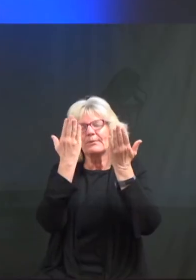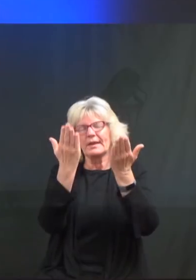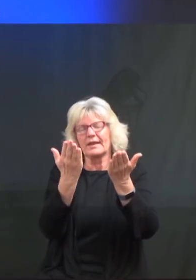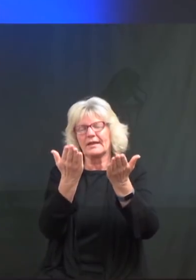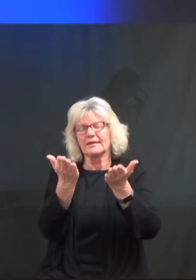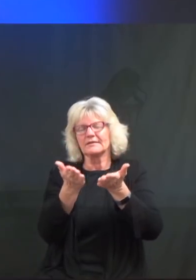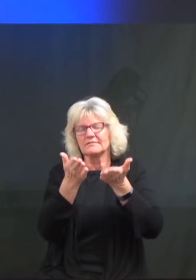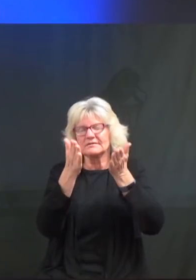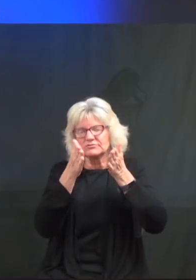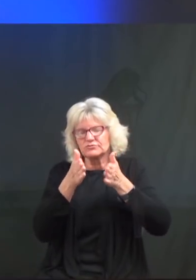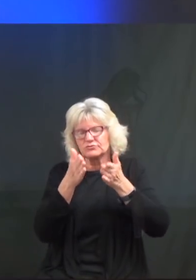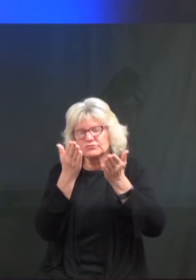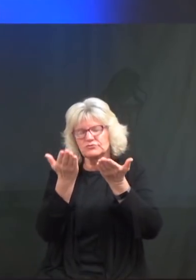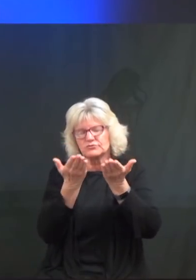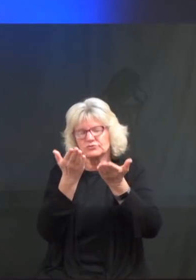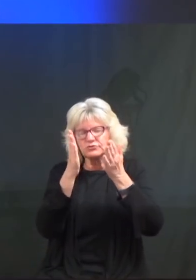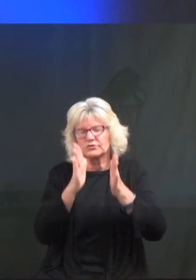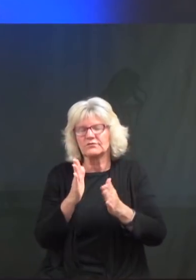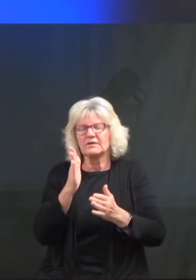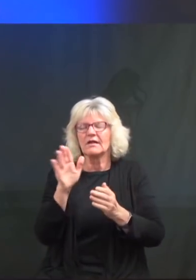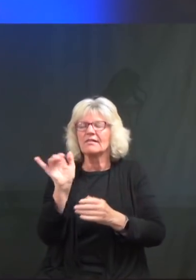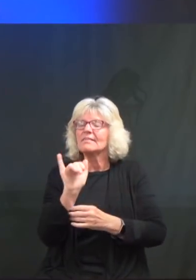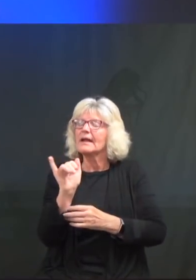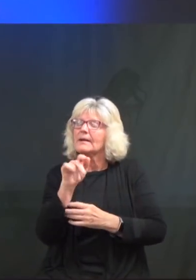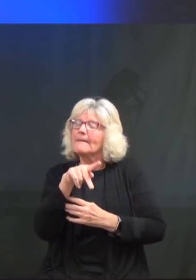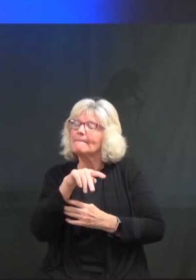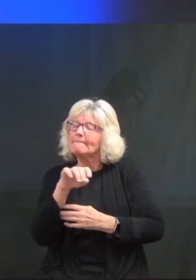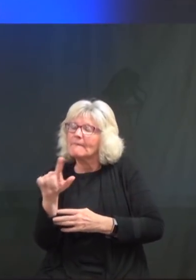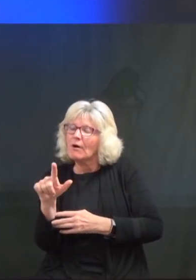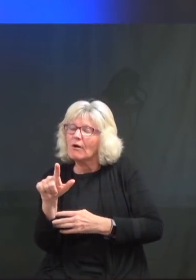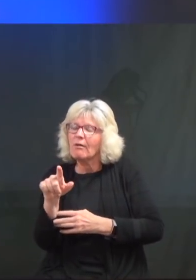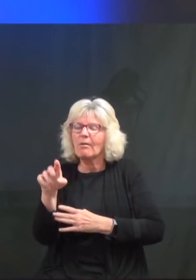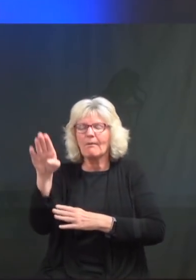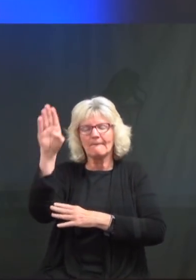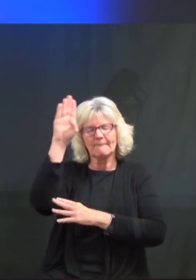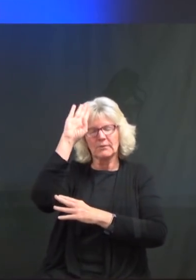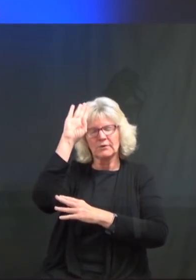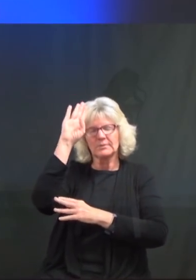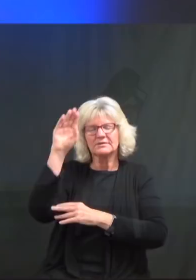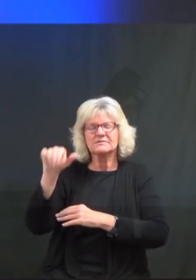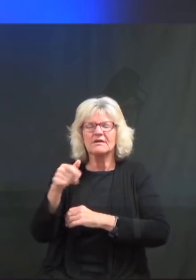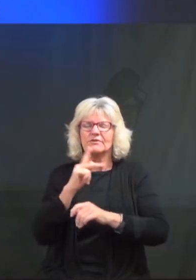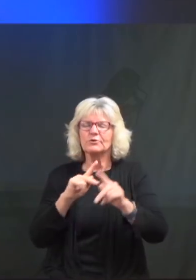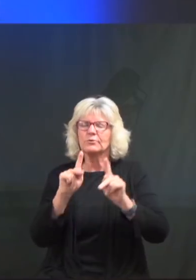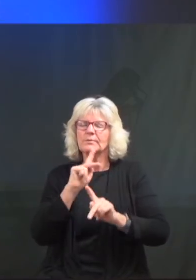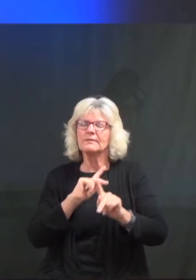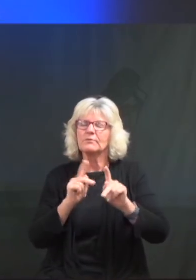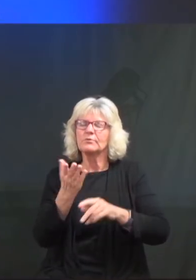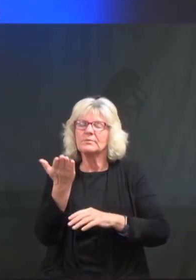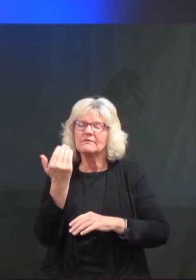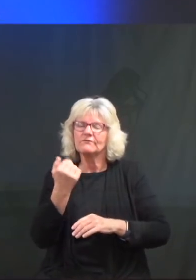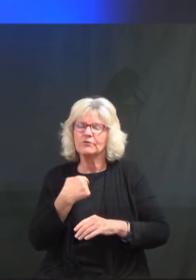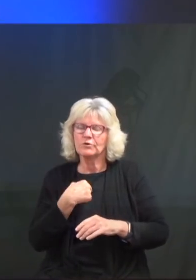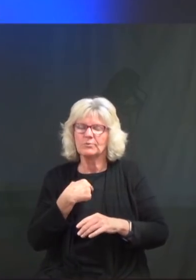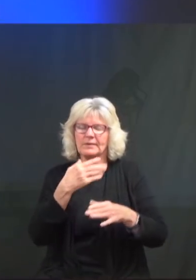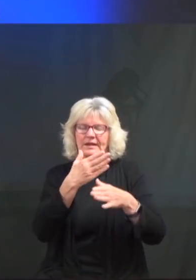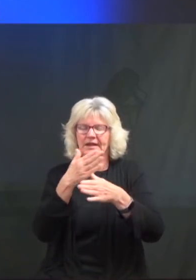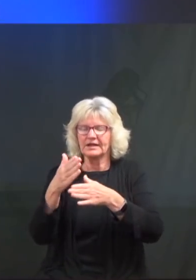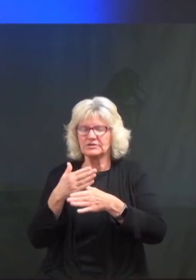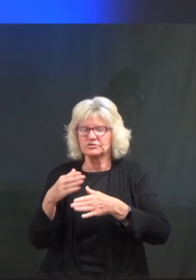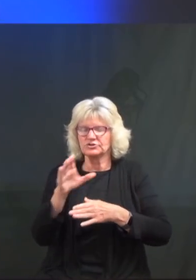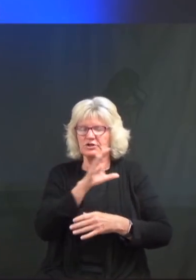servant. Like Paul, like Barnabas, like others that have gone before me, and share